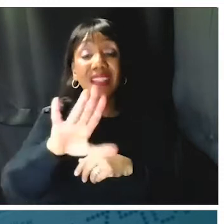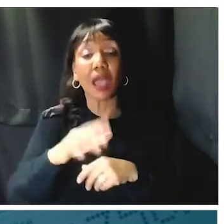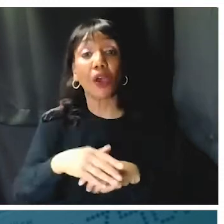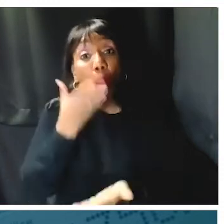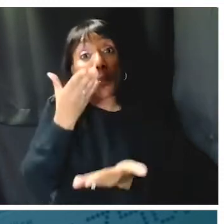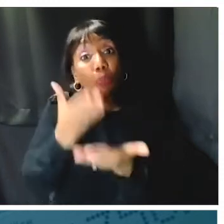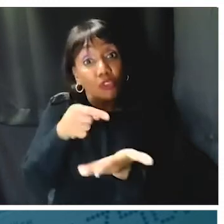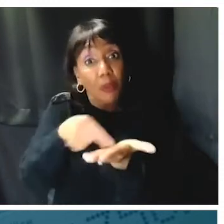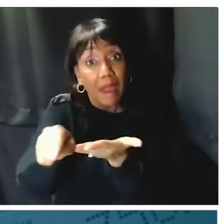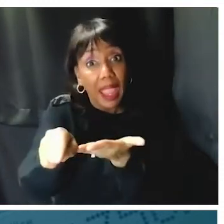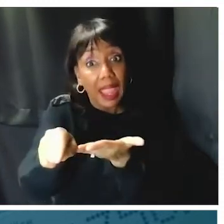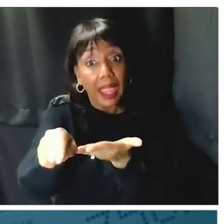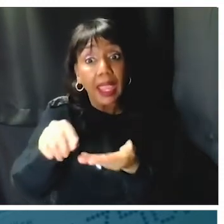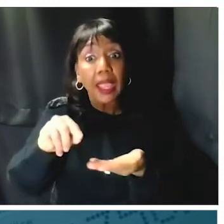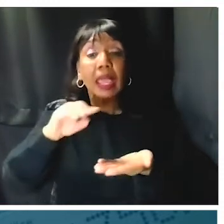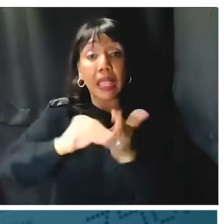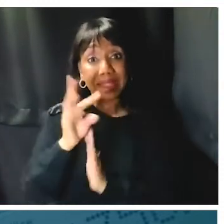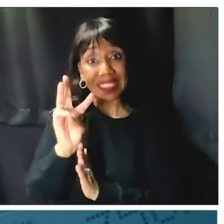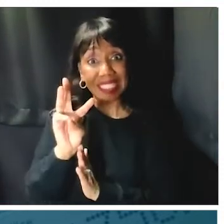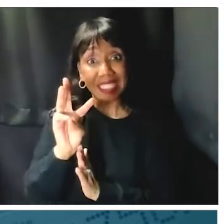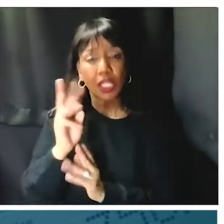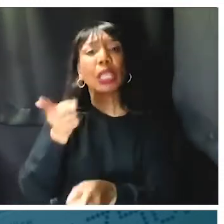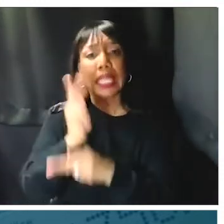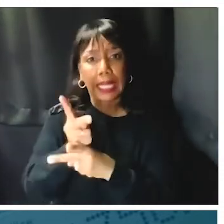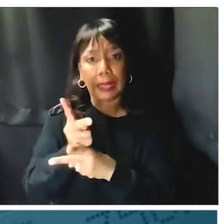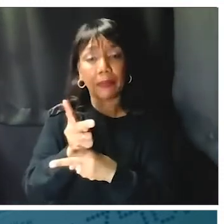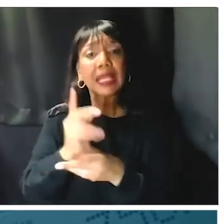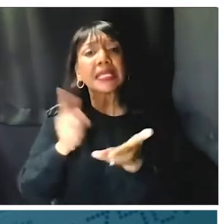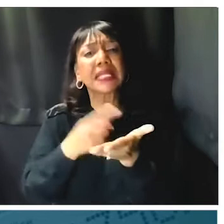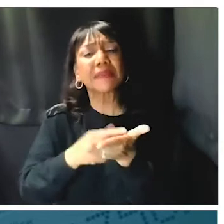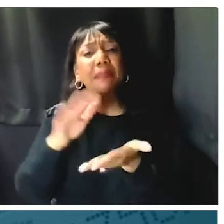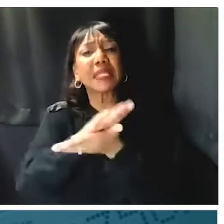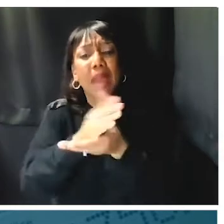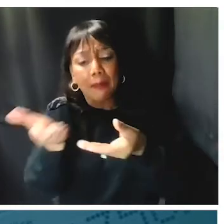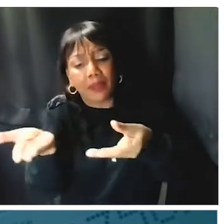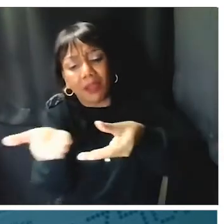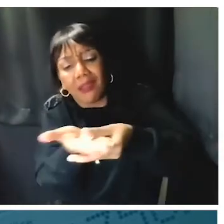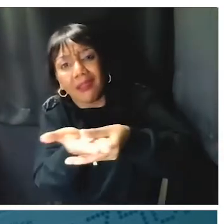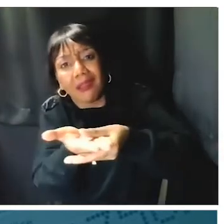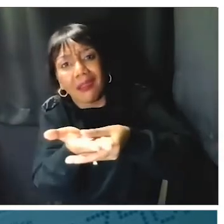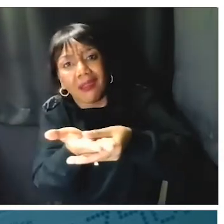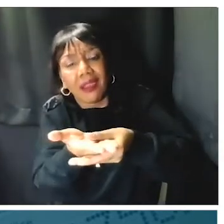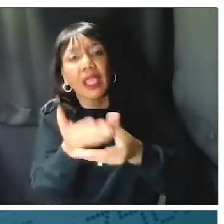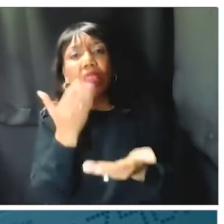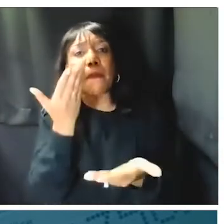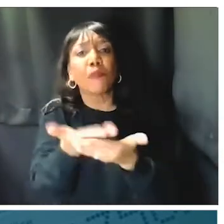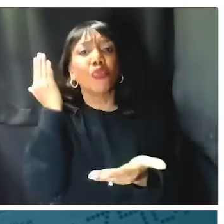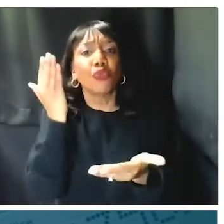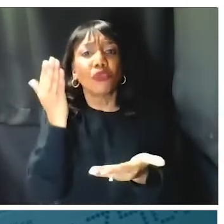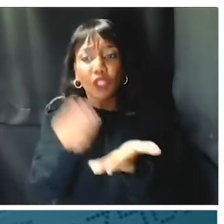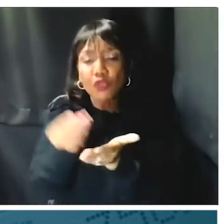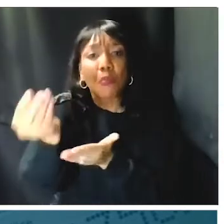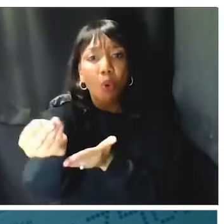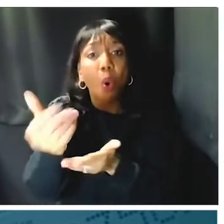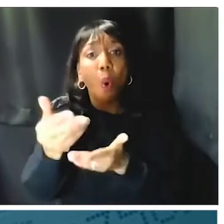Keep the receipt of your money order. Either your money order will have a carbon copy underneath or a portion attached that you can tear